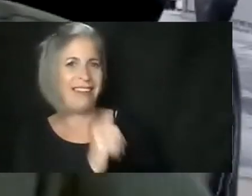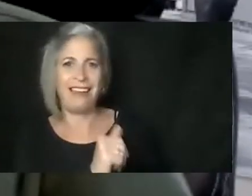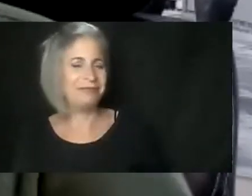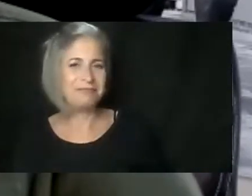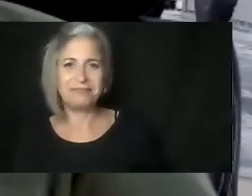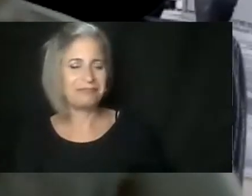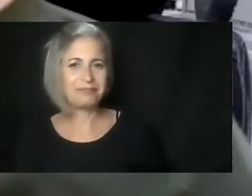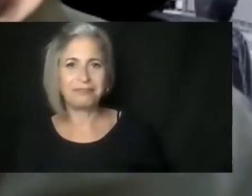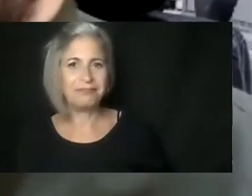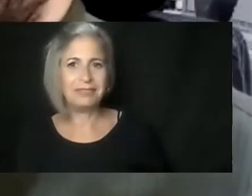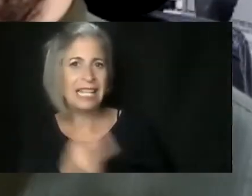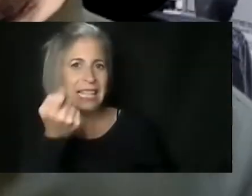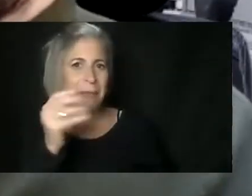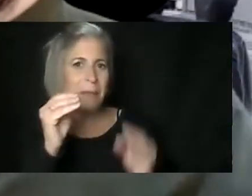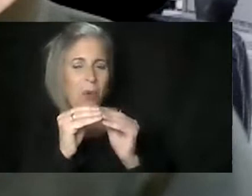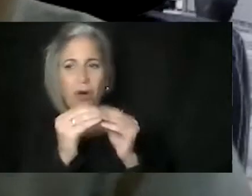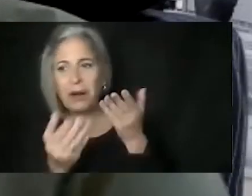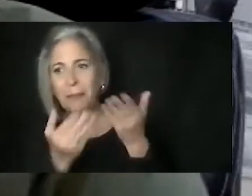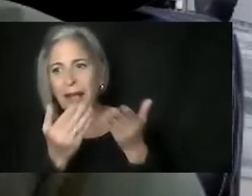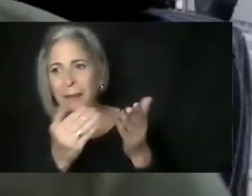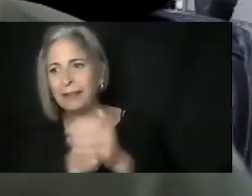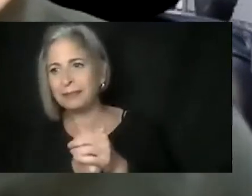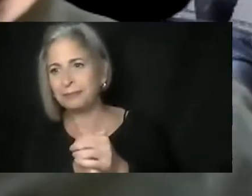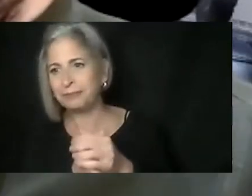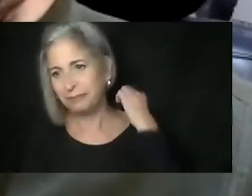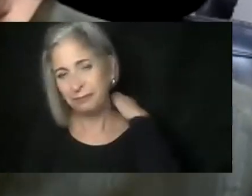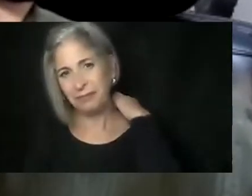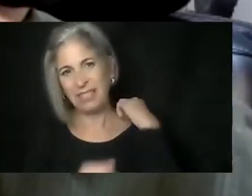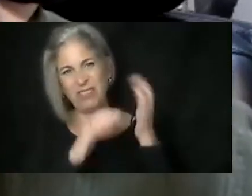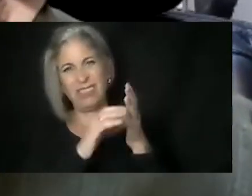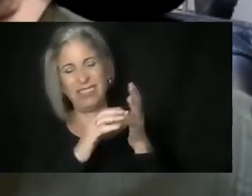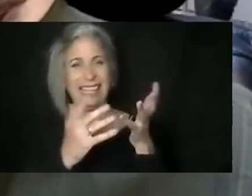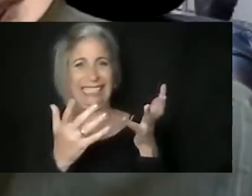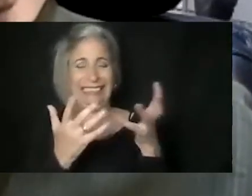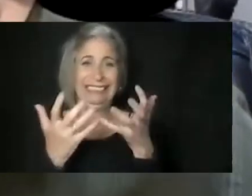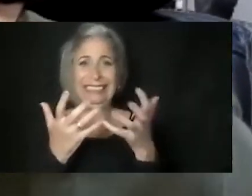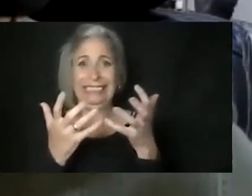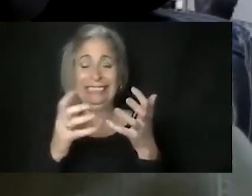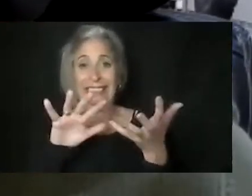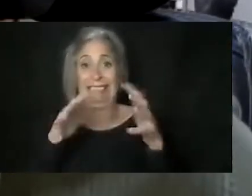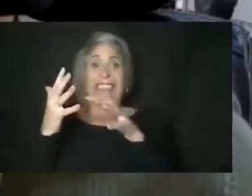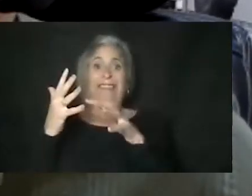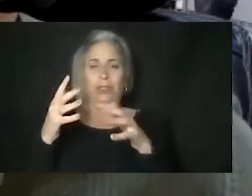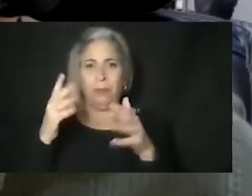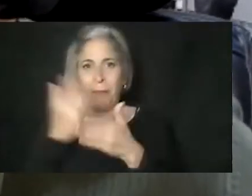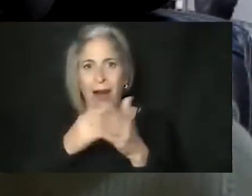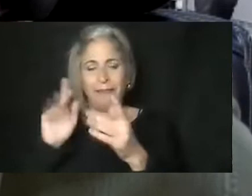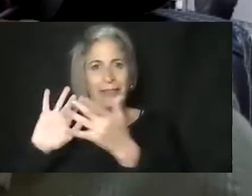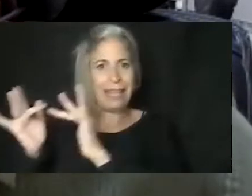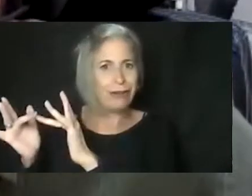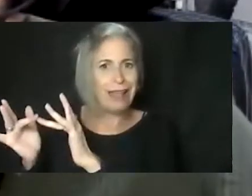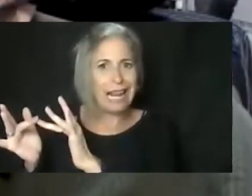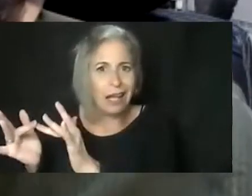a a little bit more perhaps of a rough and rowdy, shall I say, corner of the internet. I think in a lot of